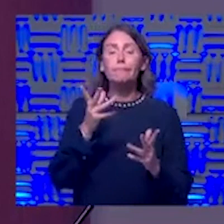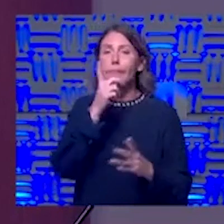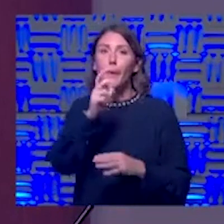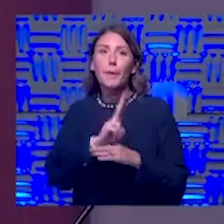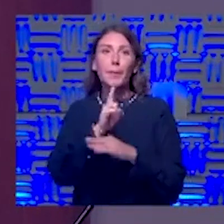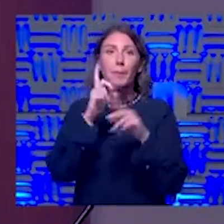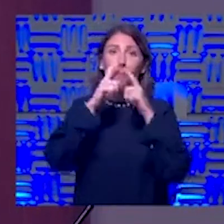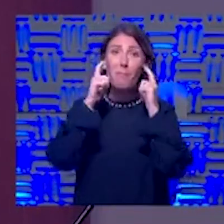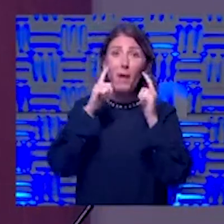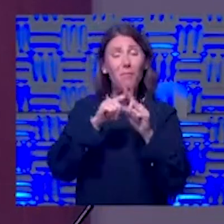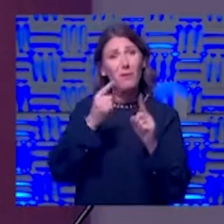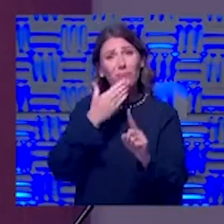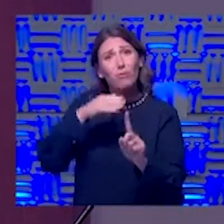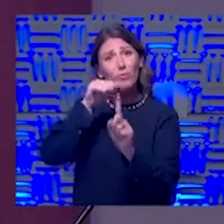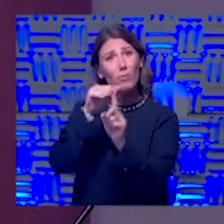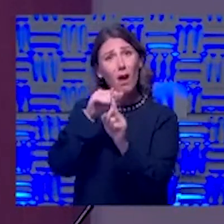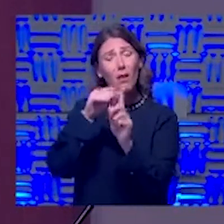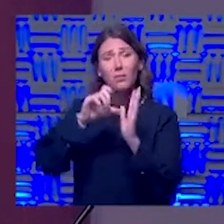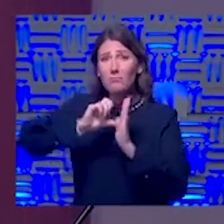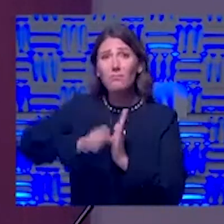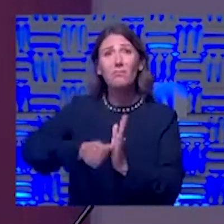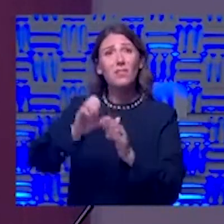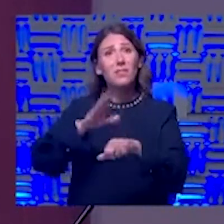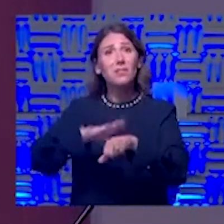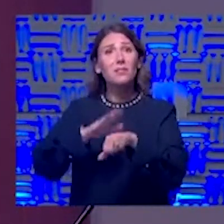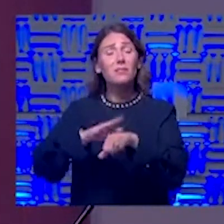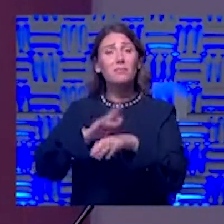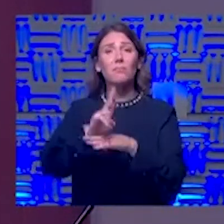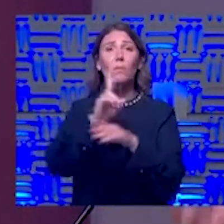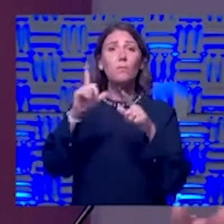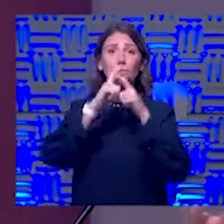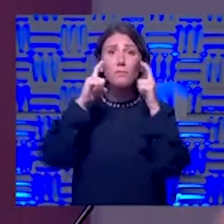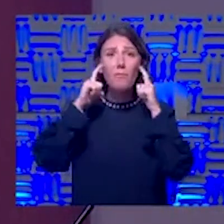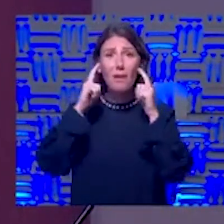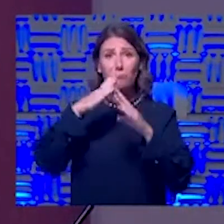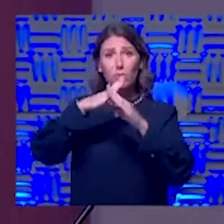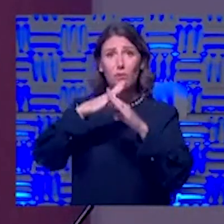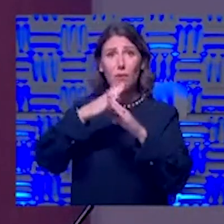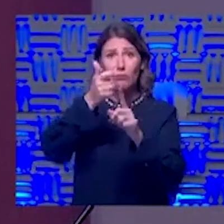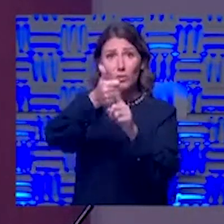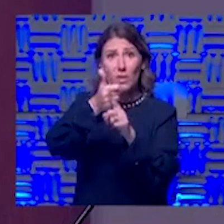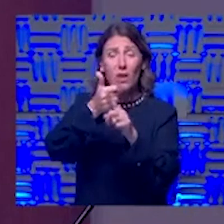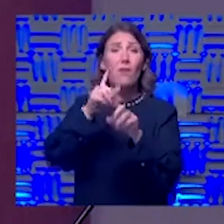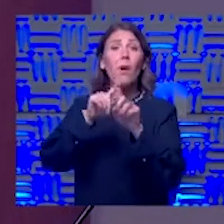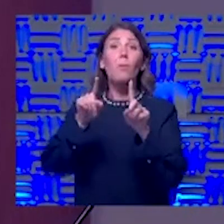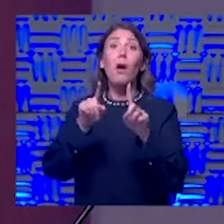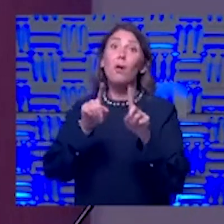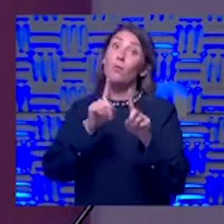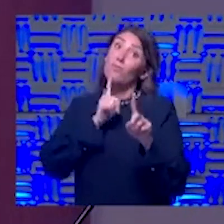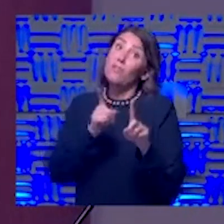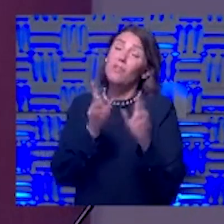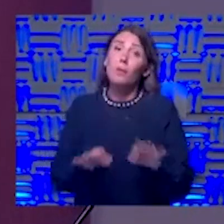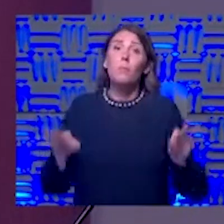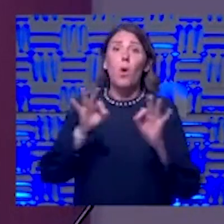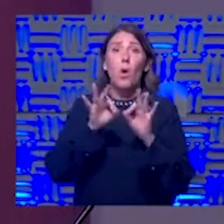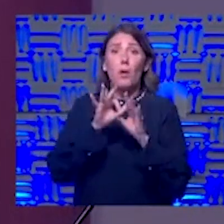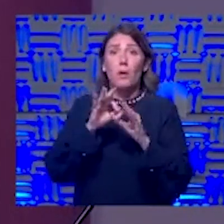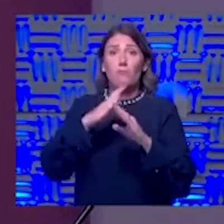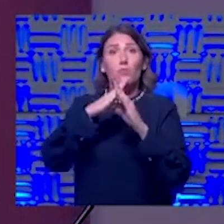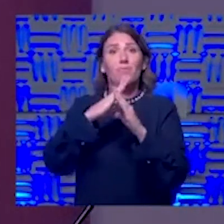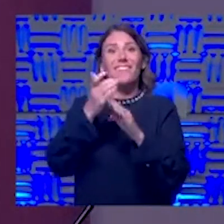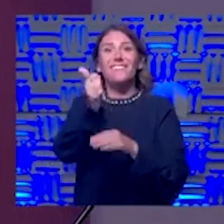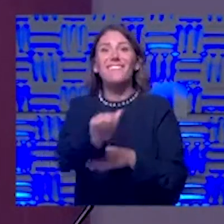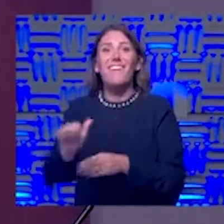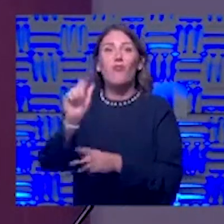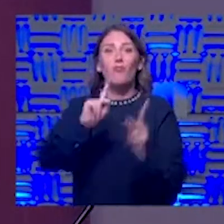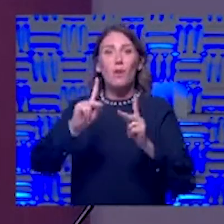good reasons to wear a mask, that it is protect yourself, but maybe more so protect those around you, that's a respectful thing